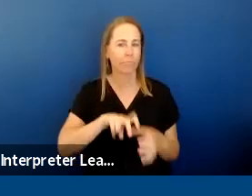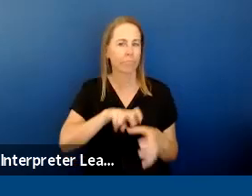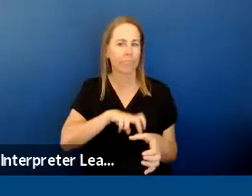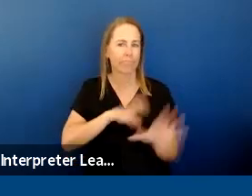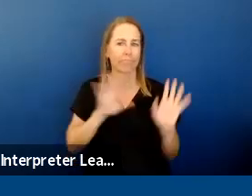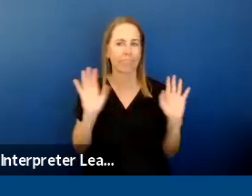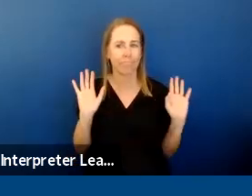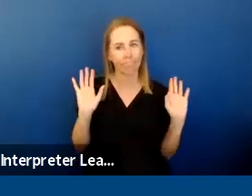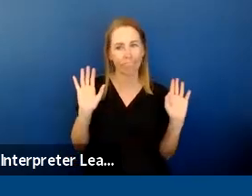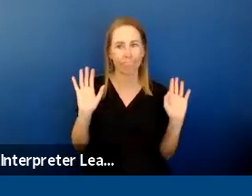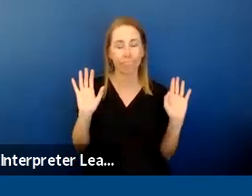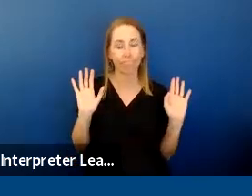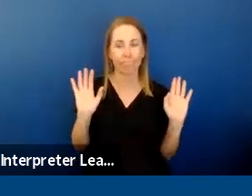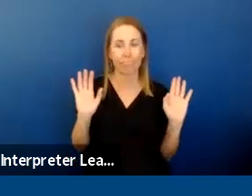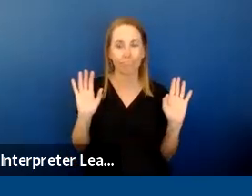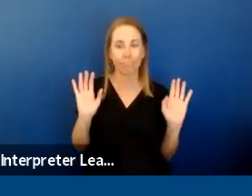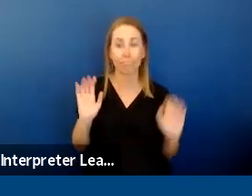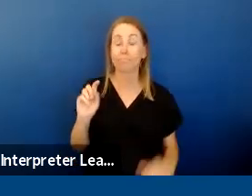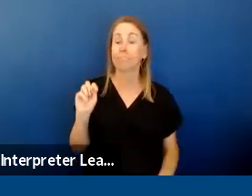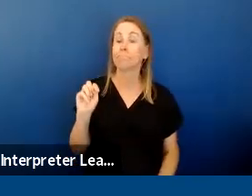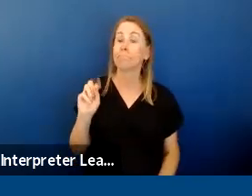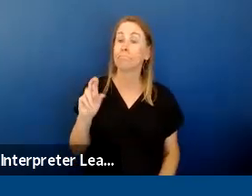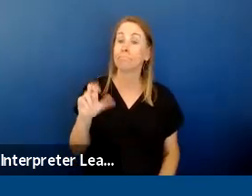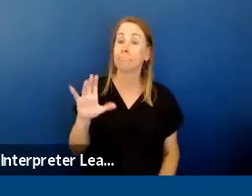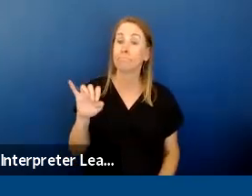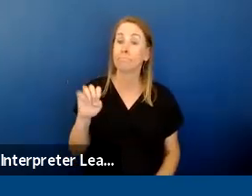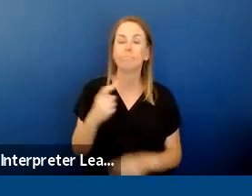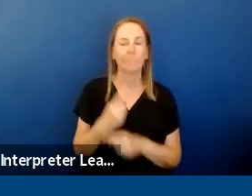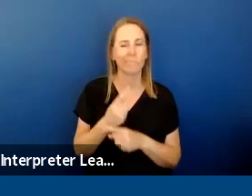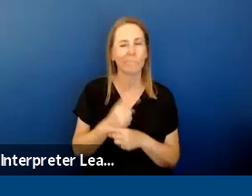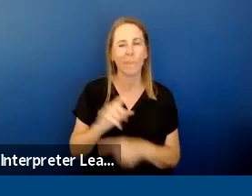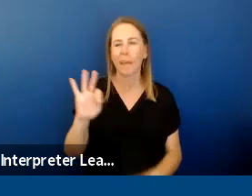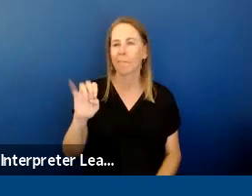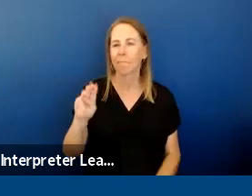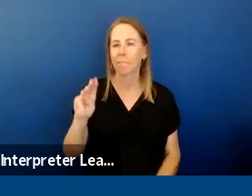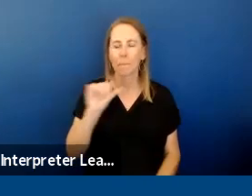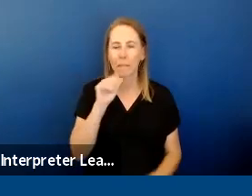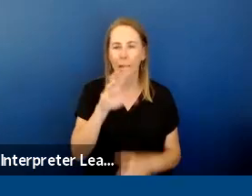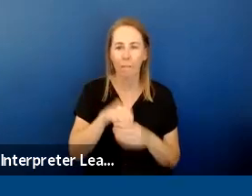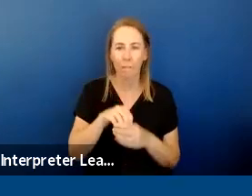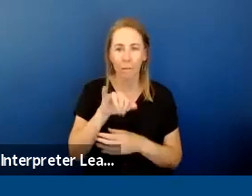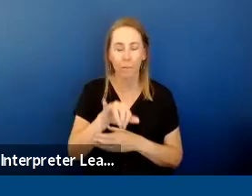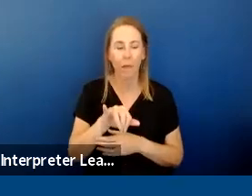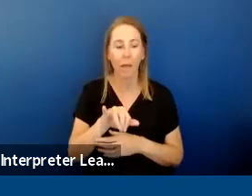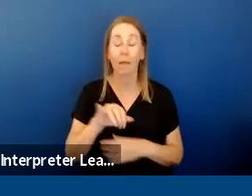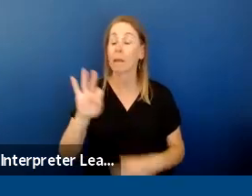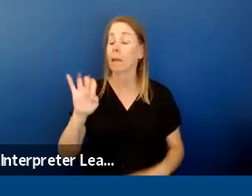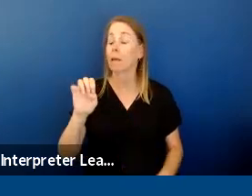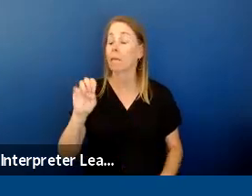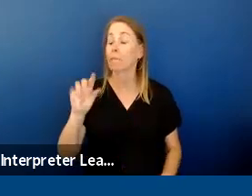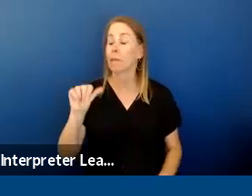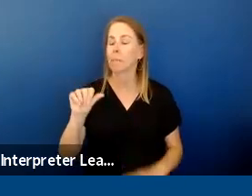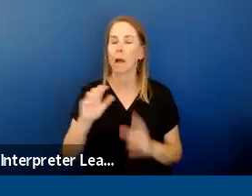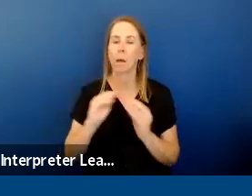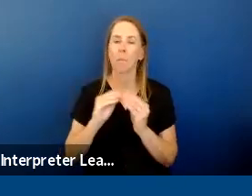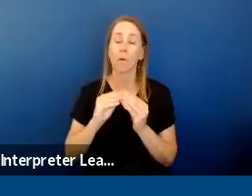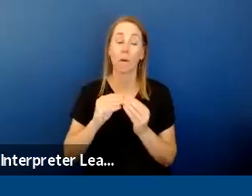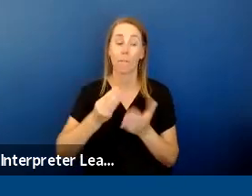a campsite would be evacuated, especially one with disabilities. So I think this is a question that